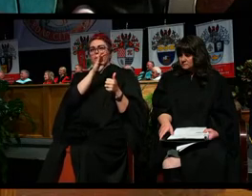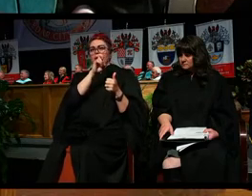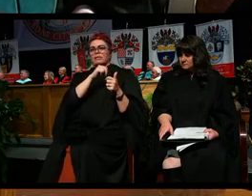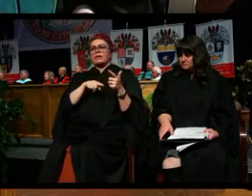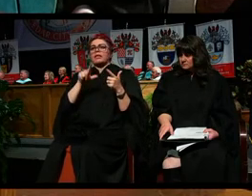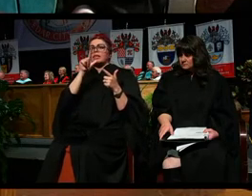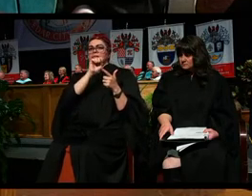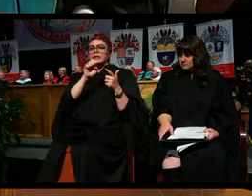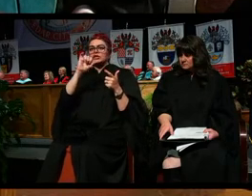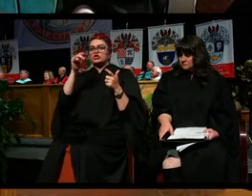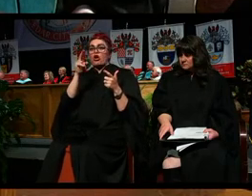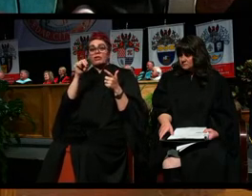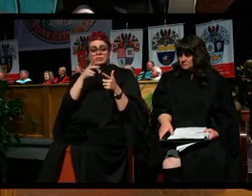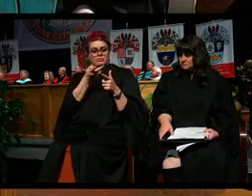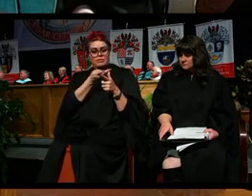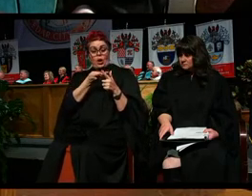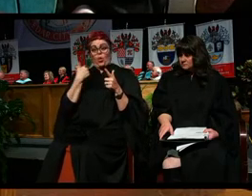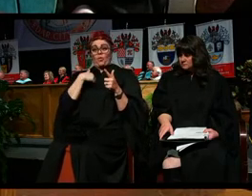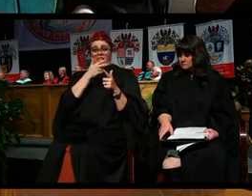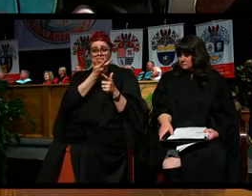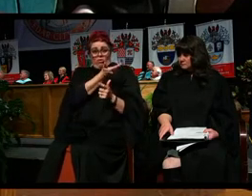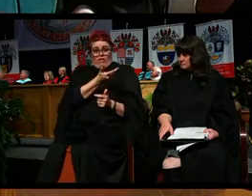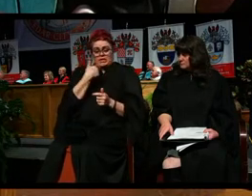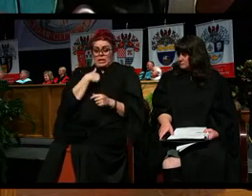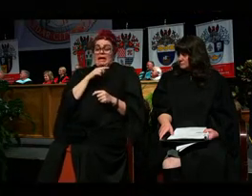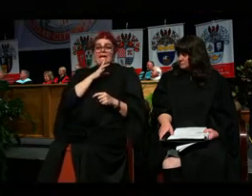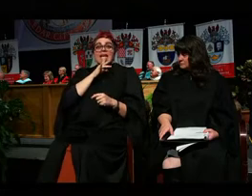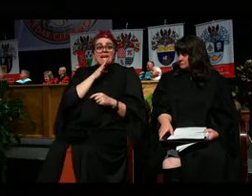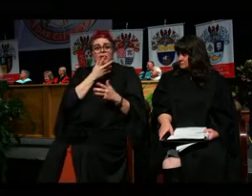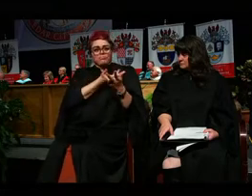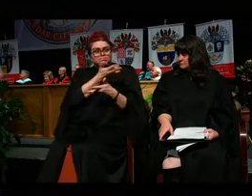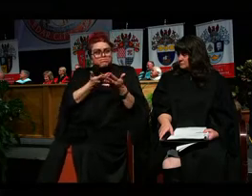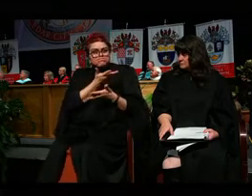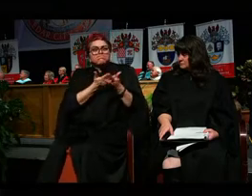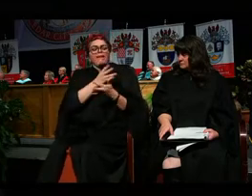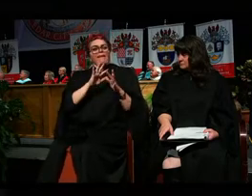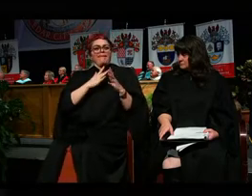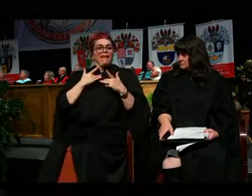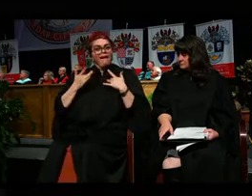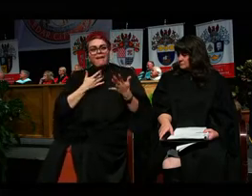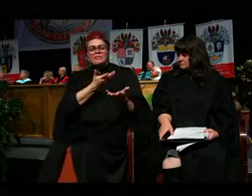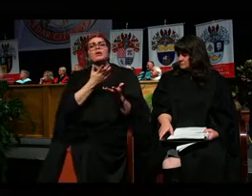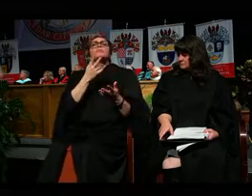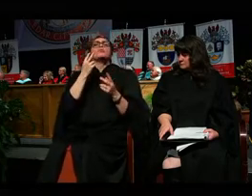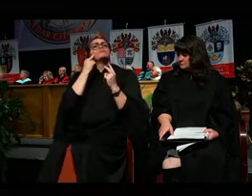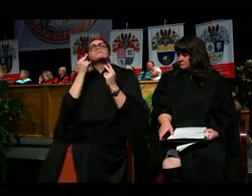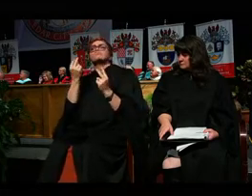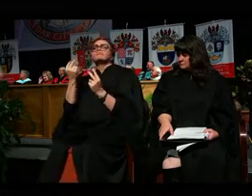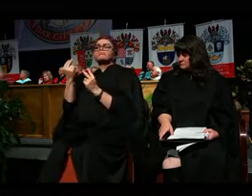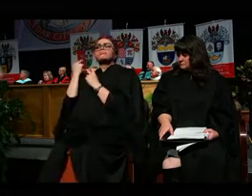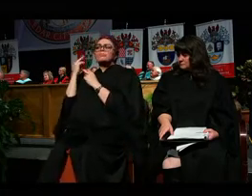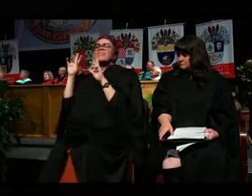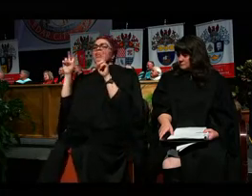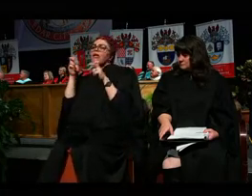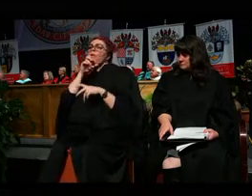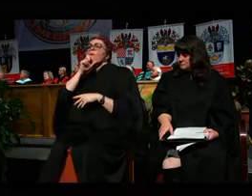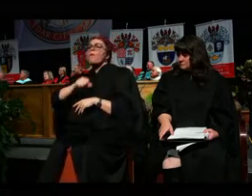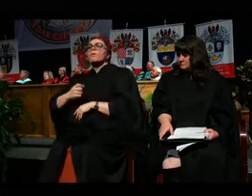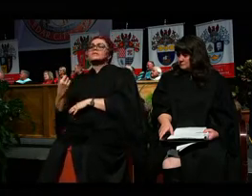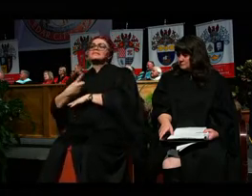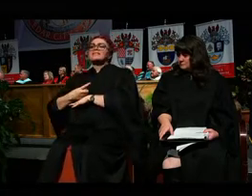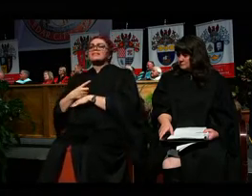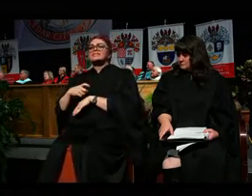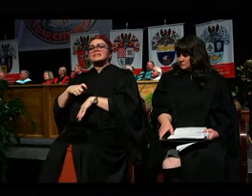together and talked about it and started to reminisce about the old days and the times that we were